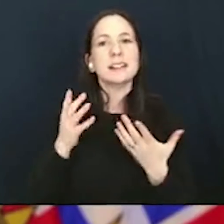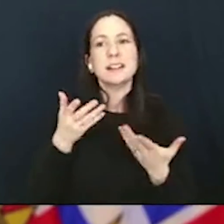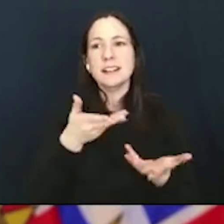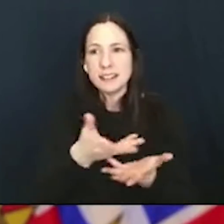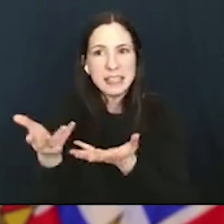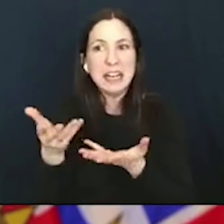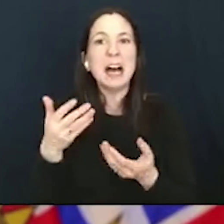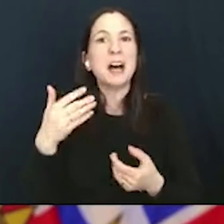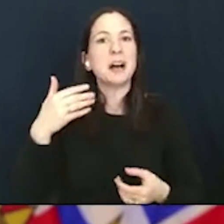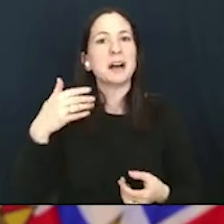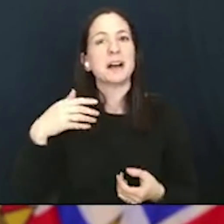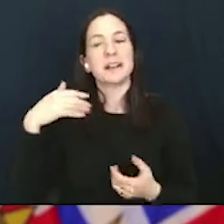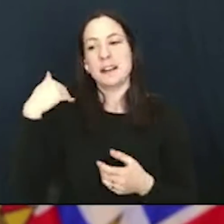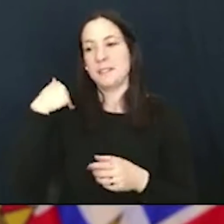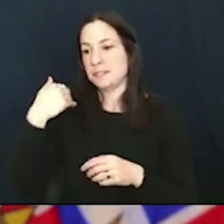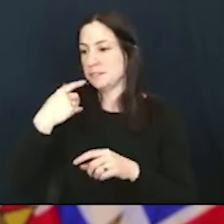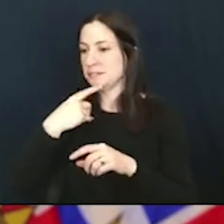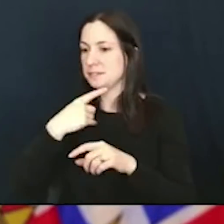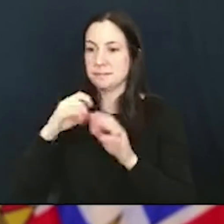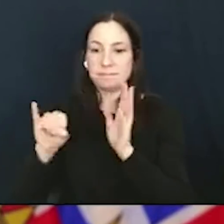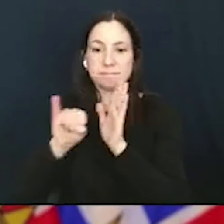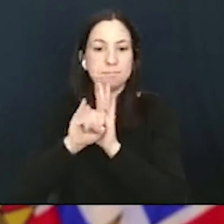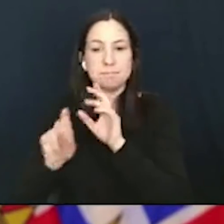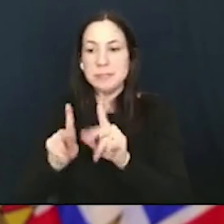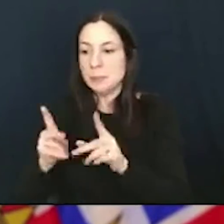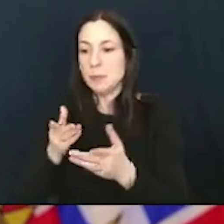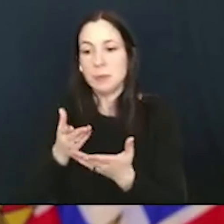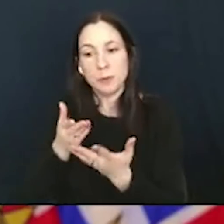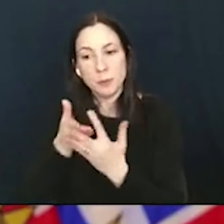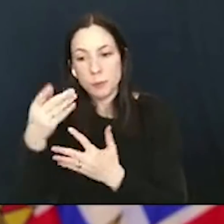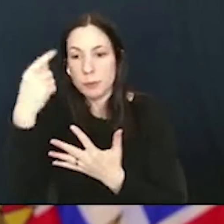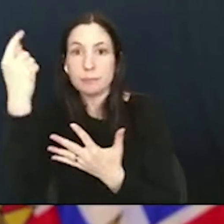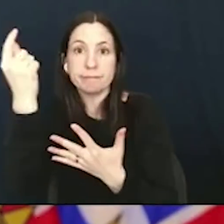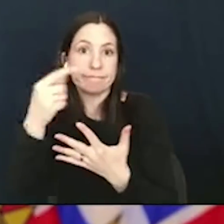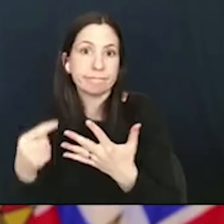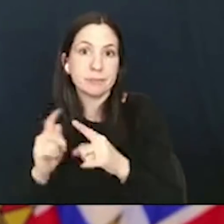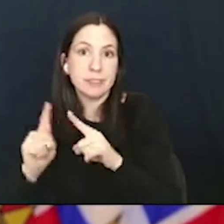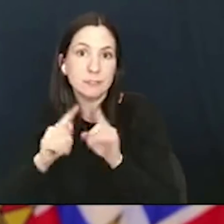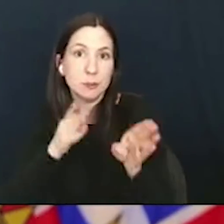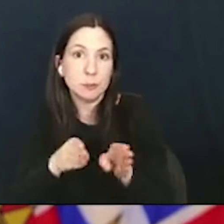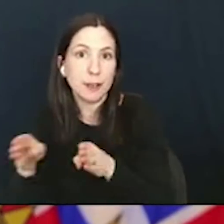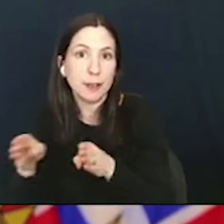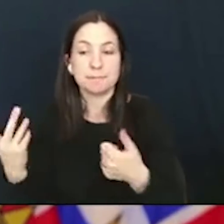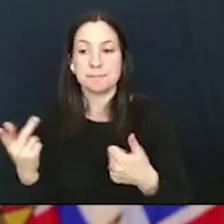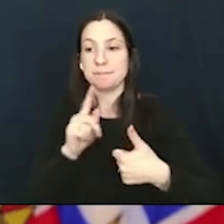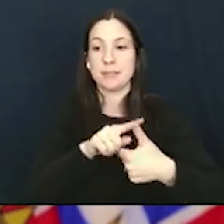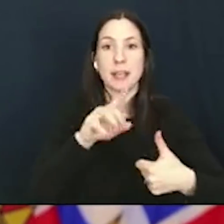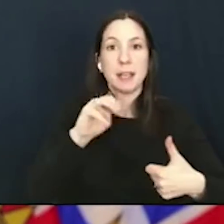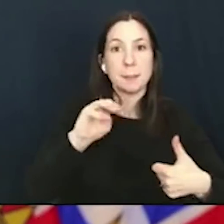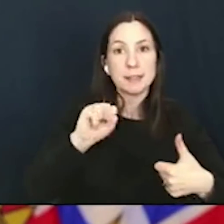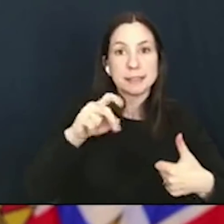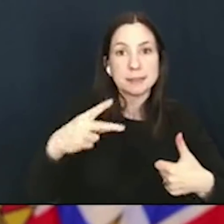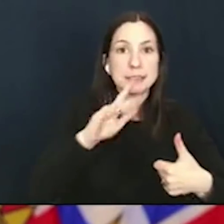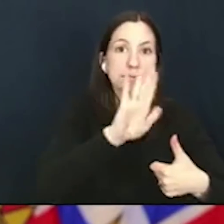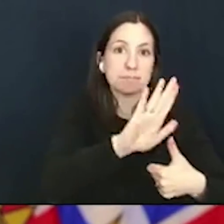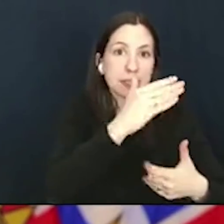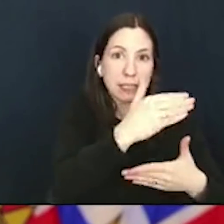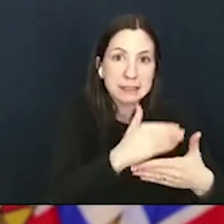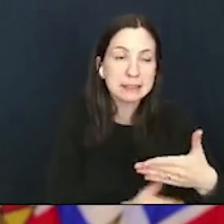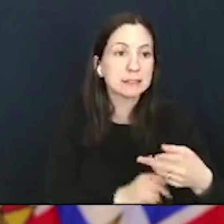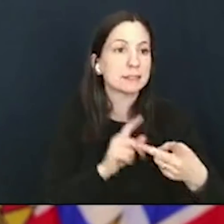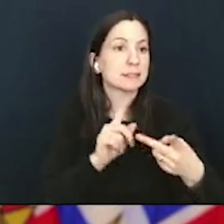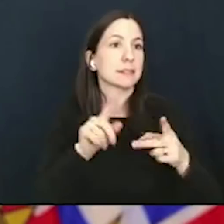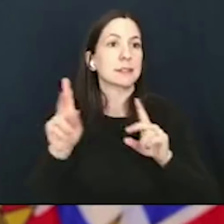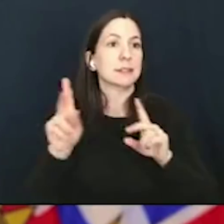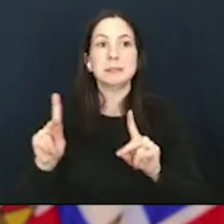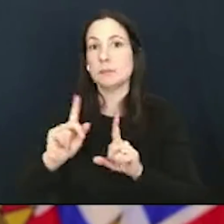people from our MSP lists and through specialty clinics, through family physicians and others. In parallel with more